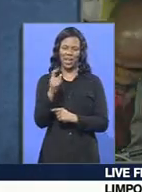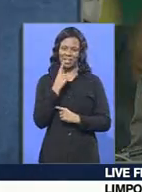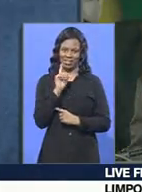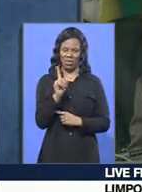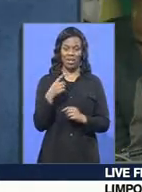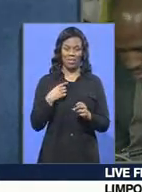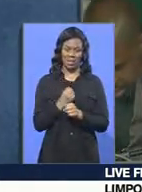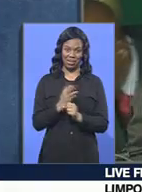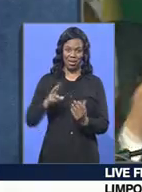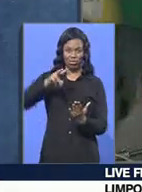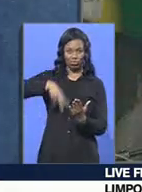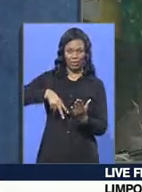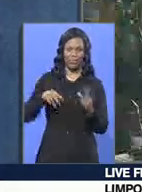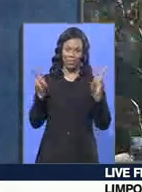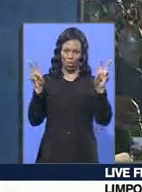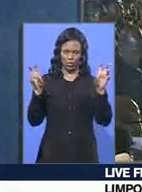I quote,